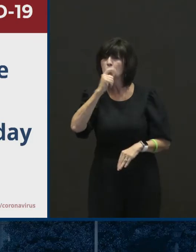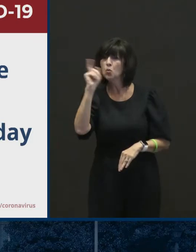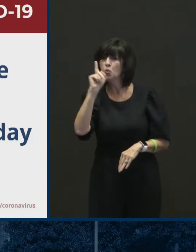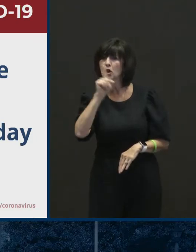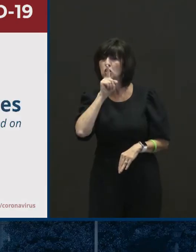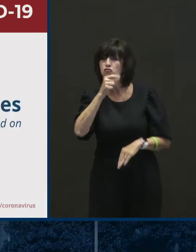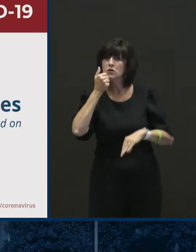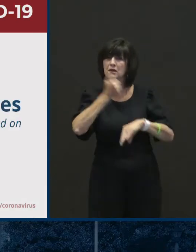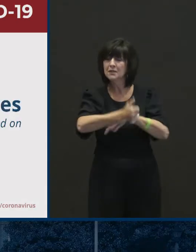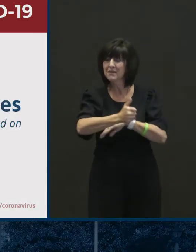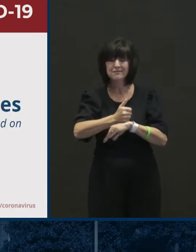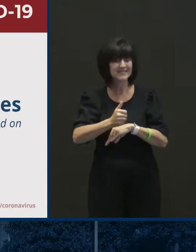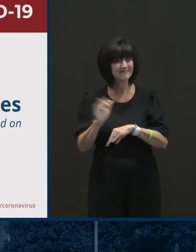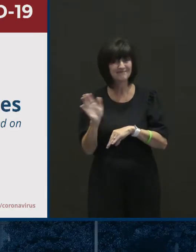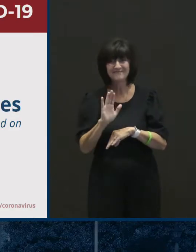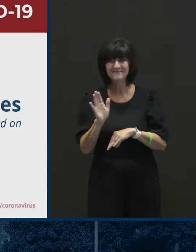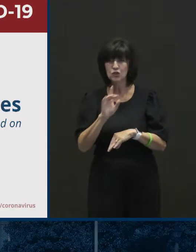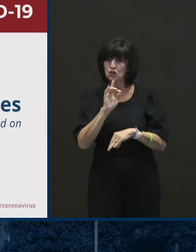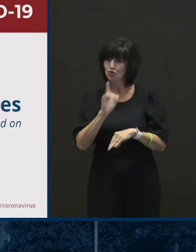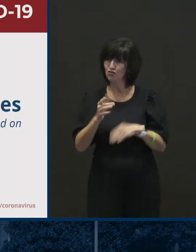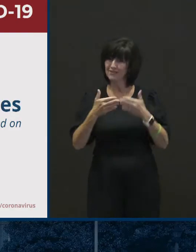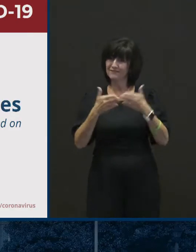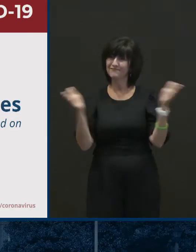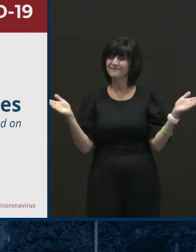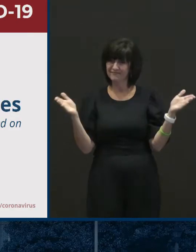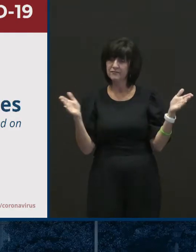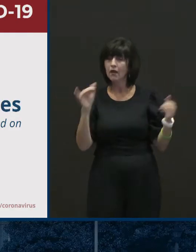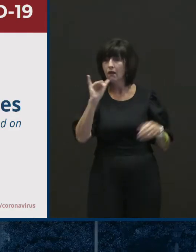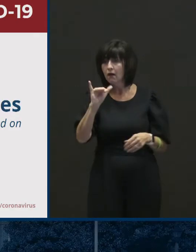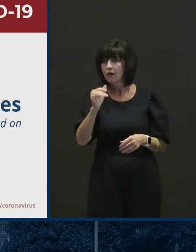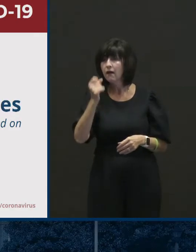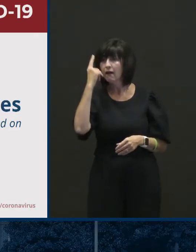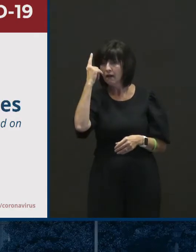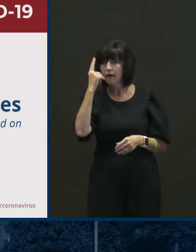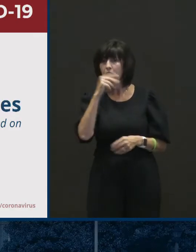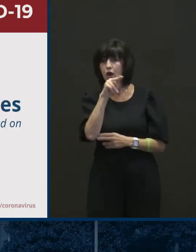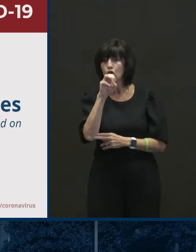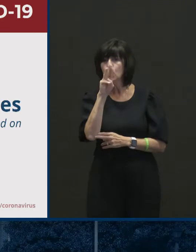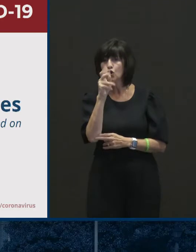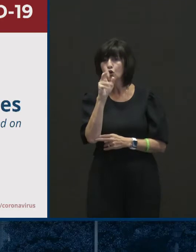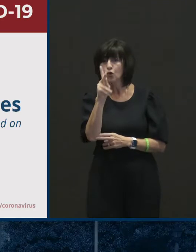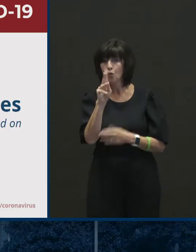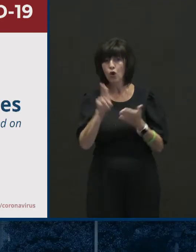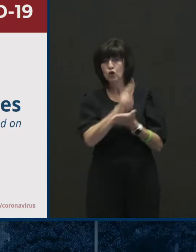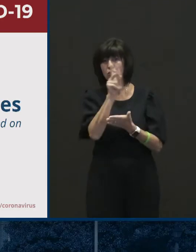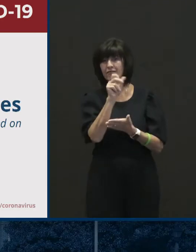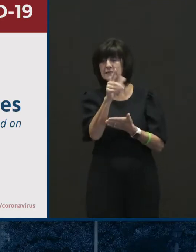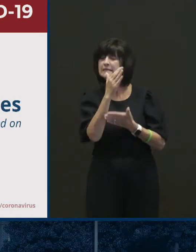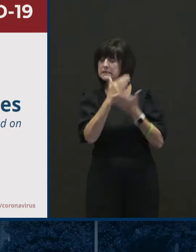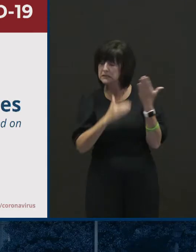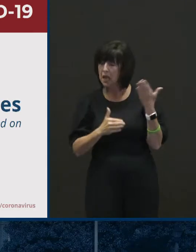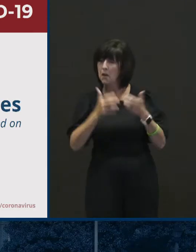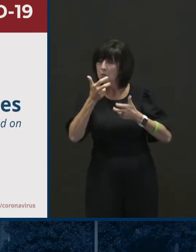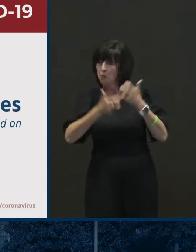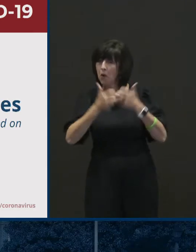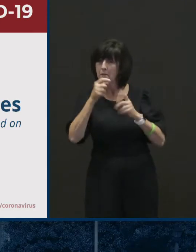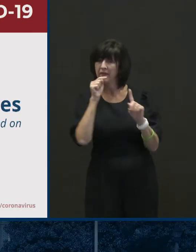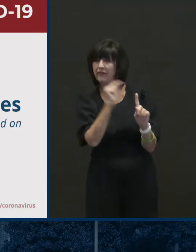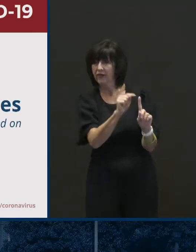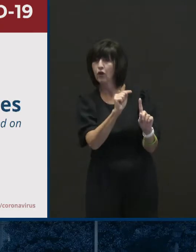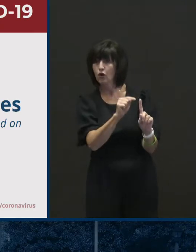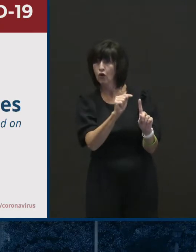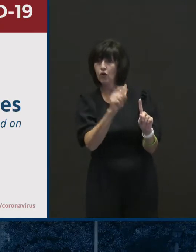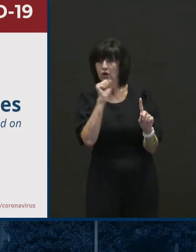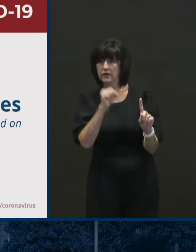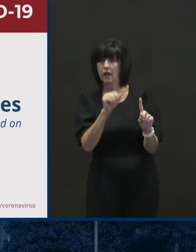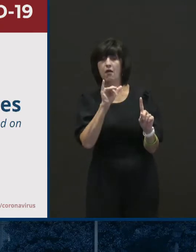cases are a little bit tied to the return to school of the students there, but not much that we can pin the rest of it